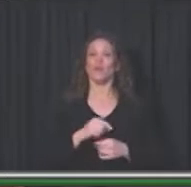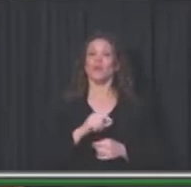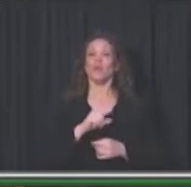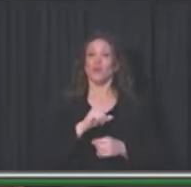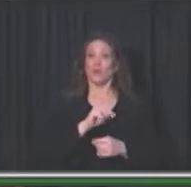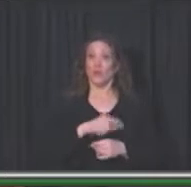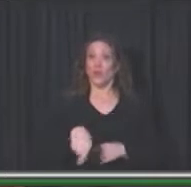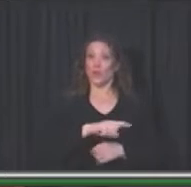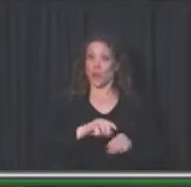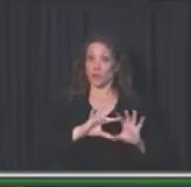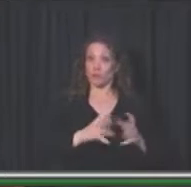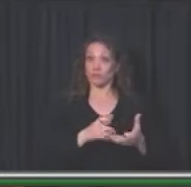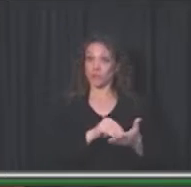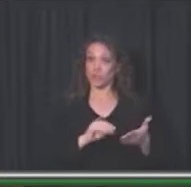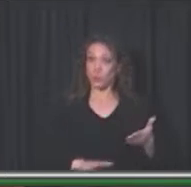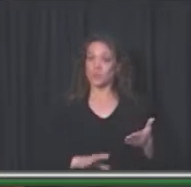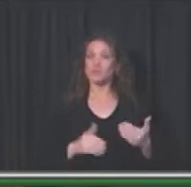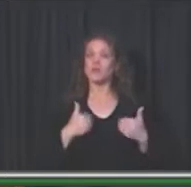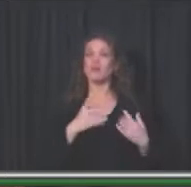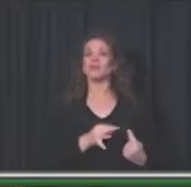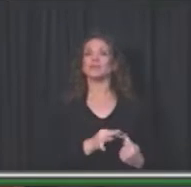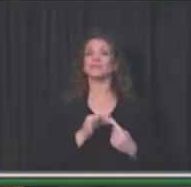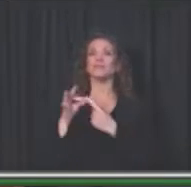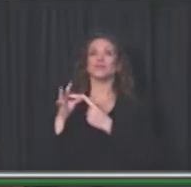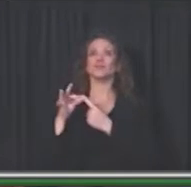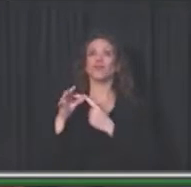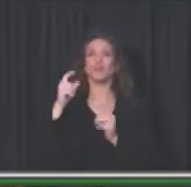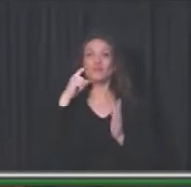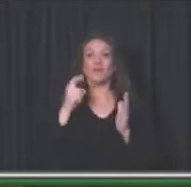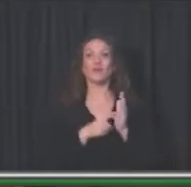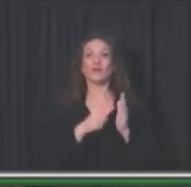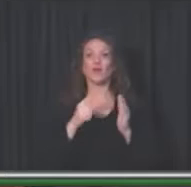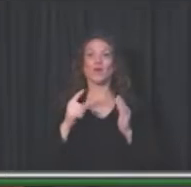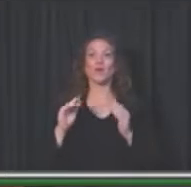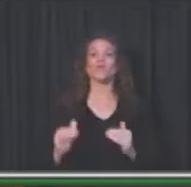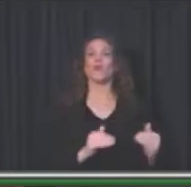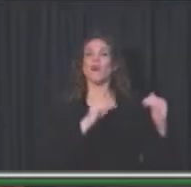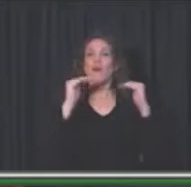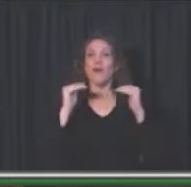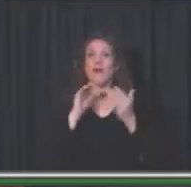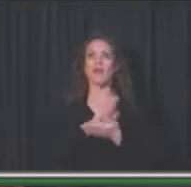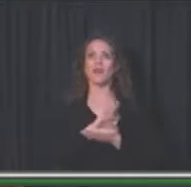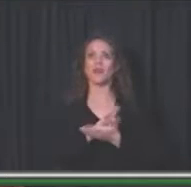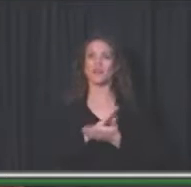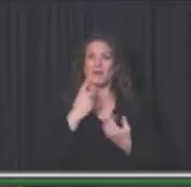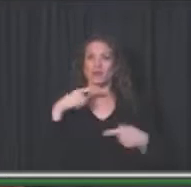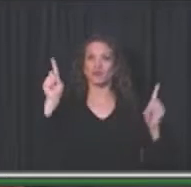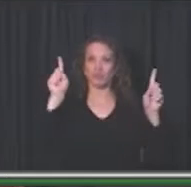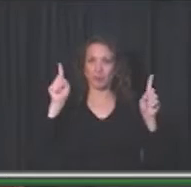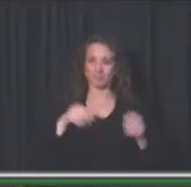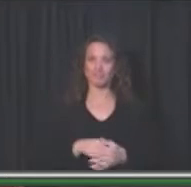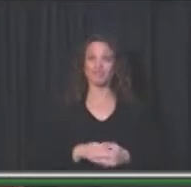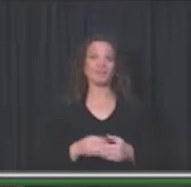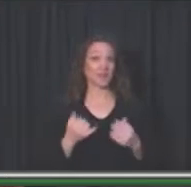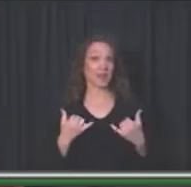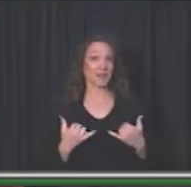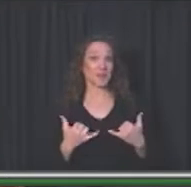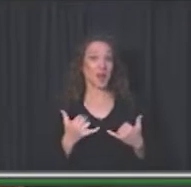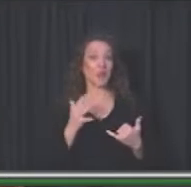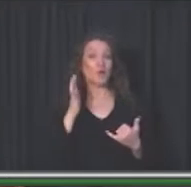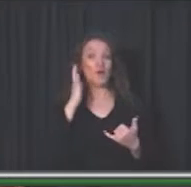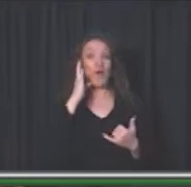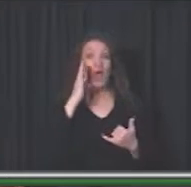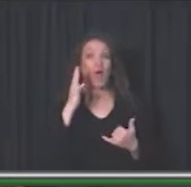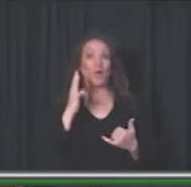have received special recognition for high scholastic achievement. May I now present to you,